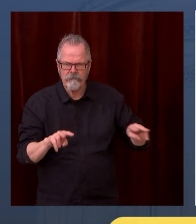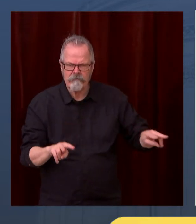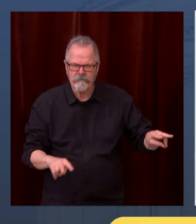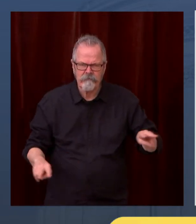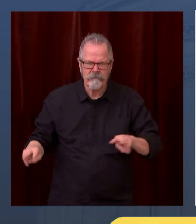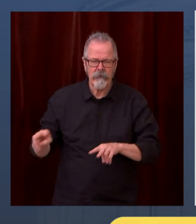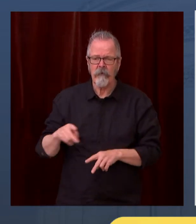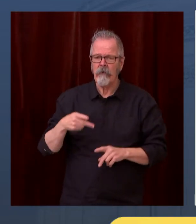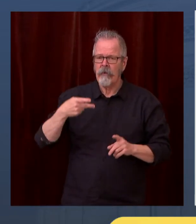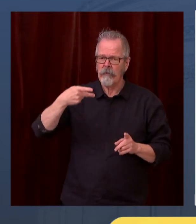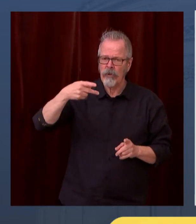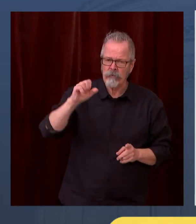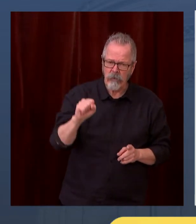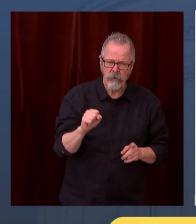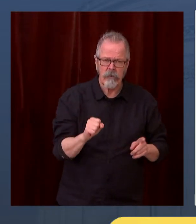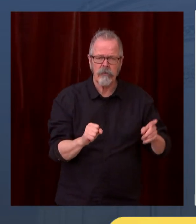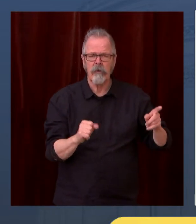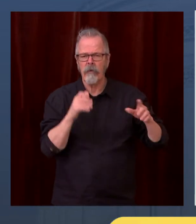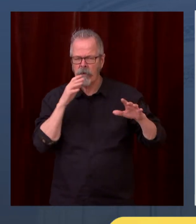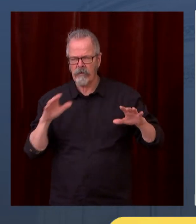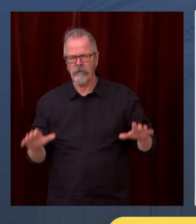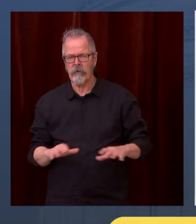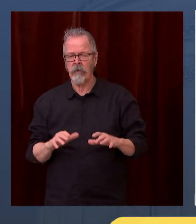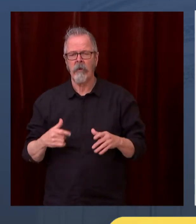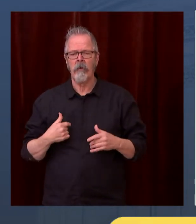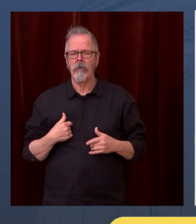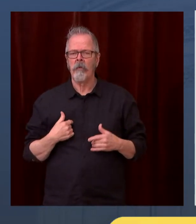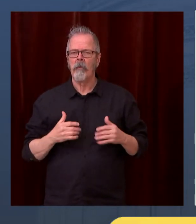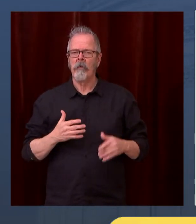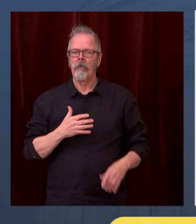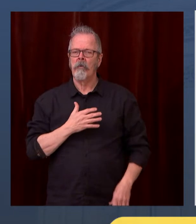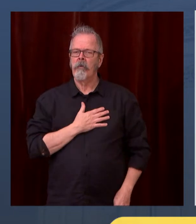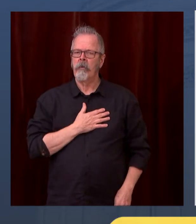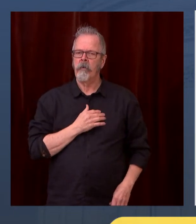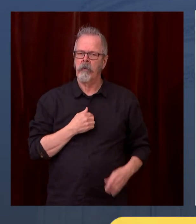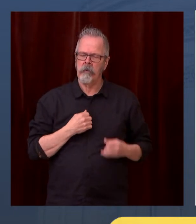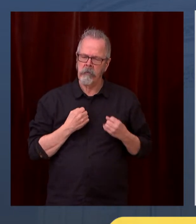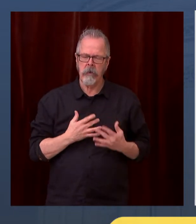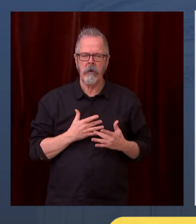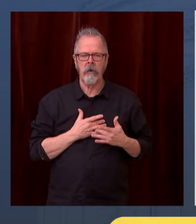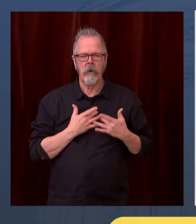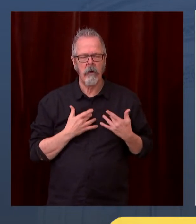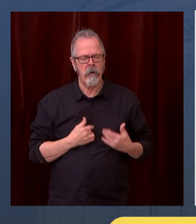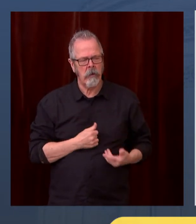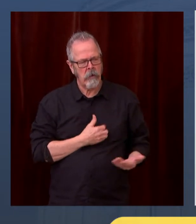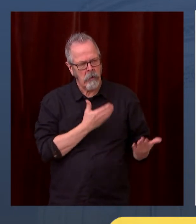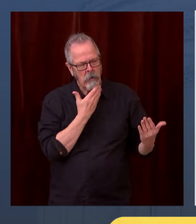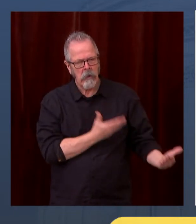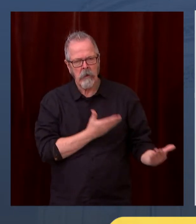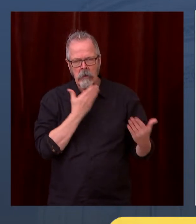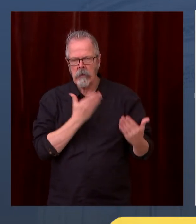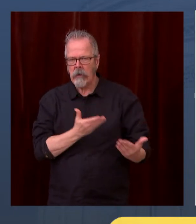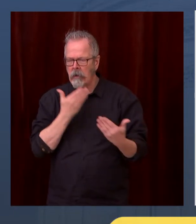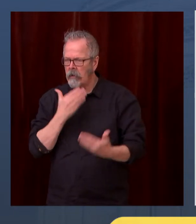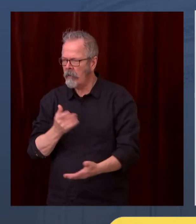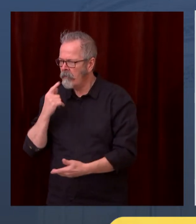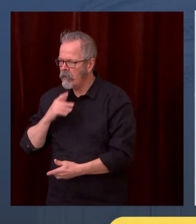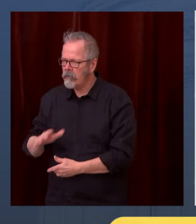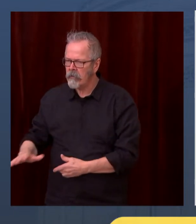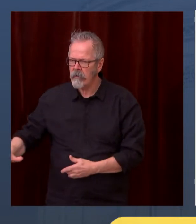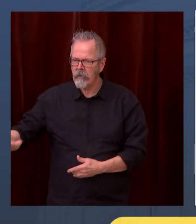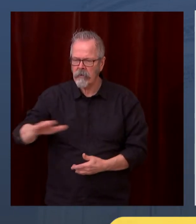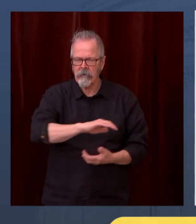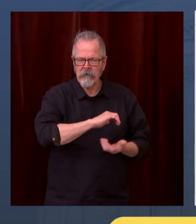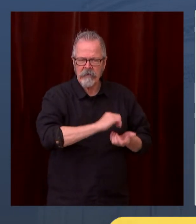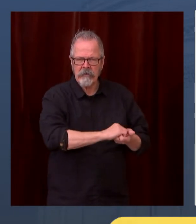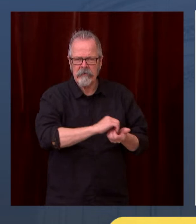want to really offer a heartfelt thank you to our partners on the ground, as well, Washington National Guard and